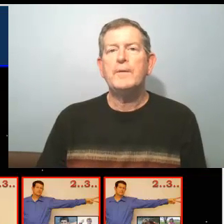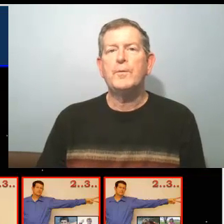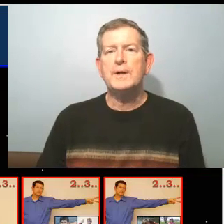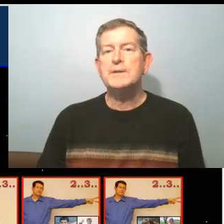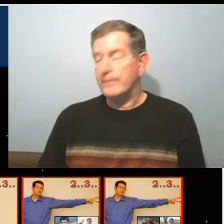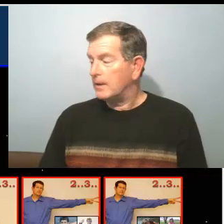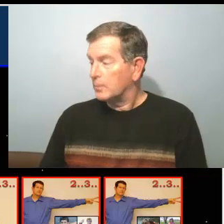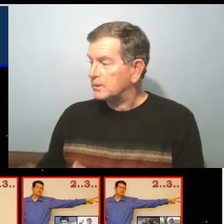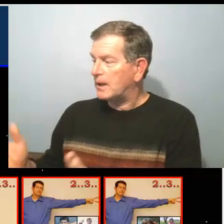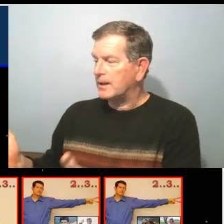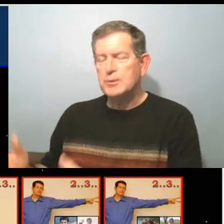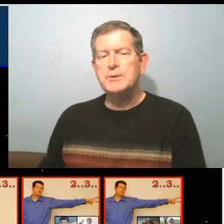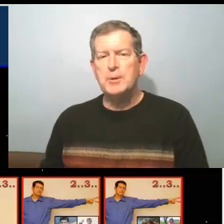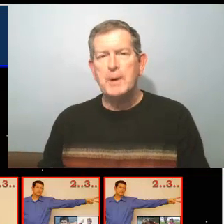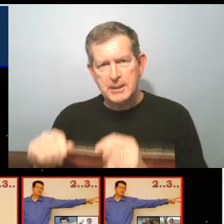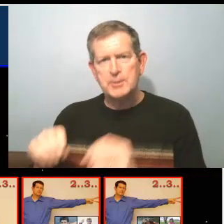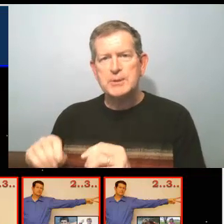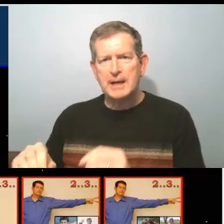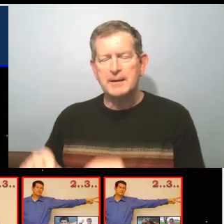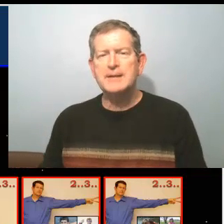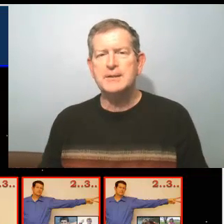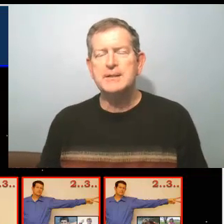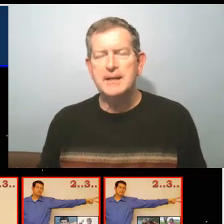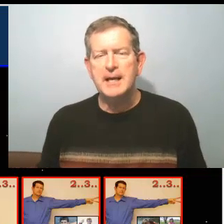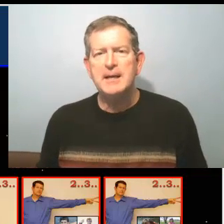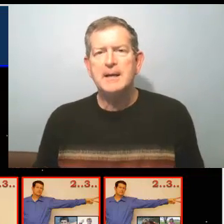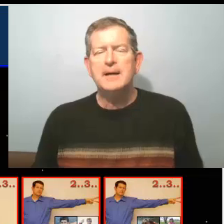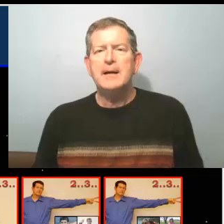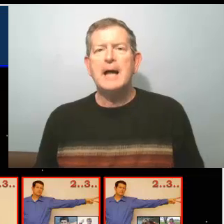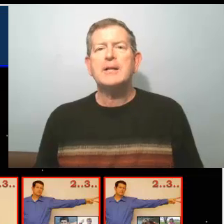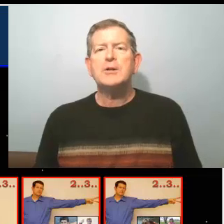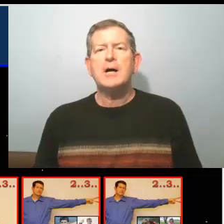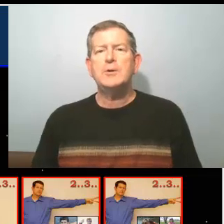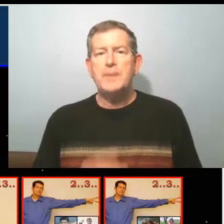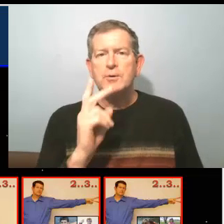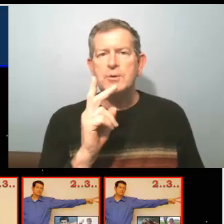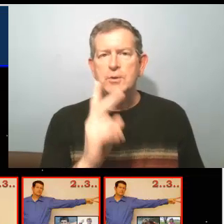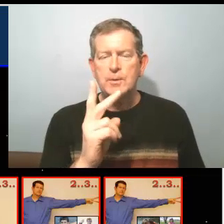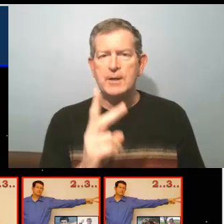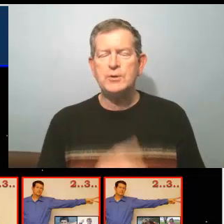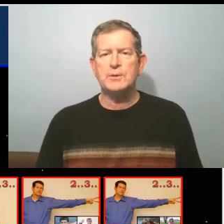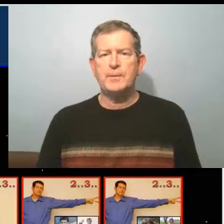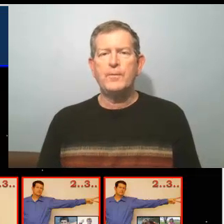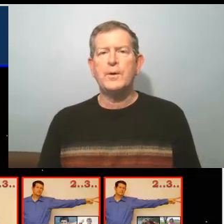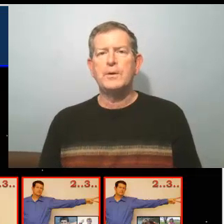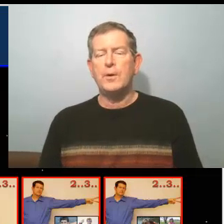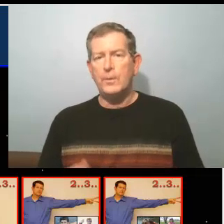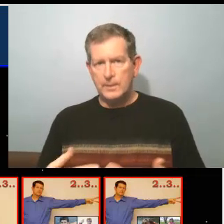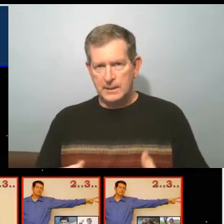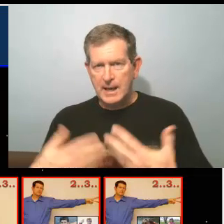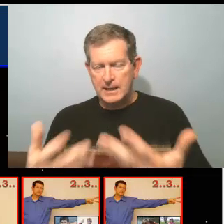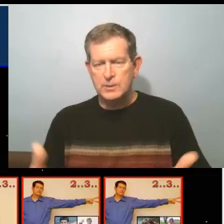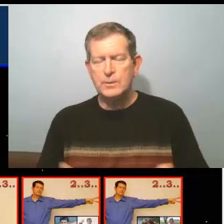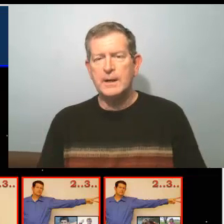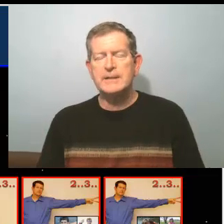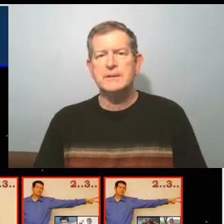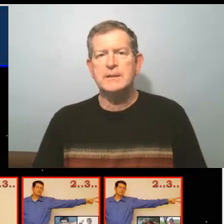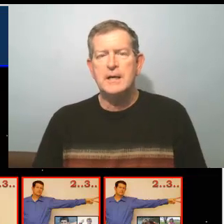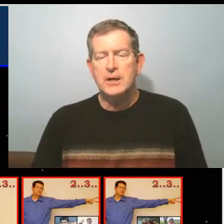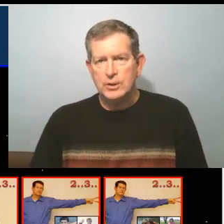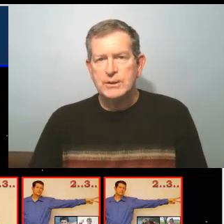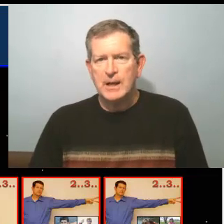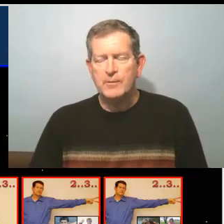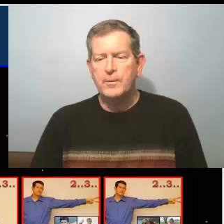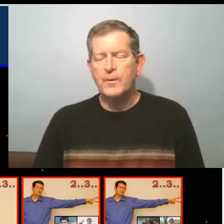In lesson 1.47, and we're starting, as you see right here inside the lesson today, I'd like to talk to you about two issues before you go ahead and do the